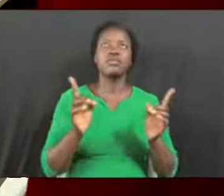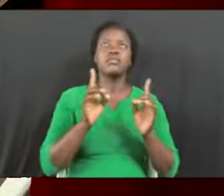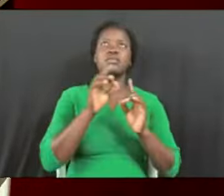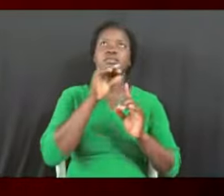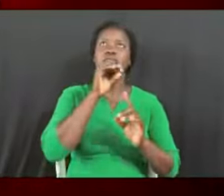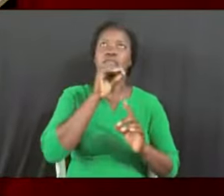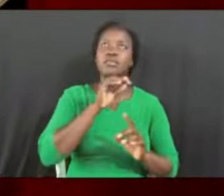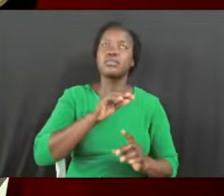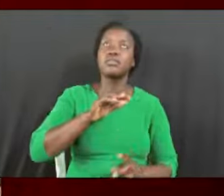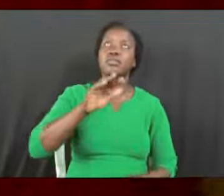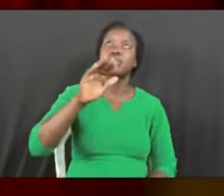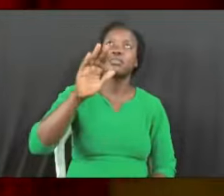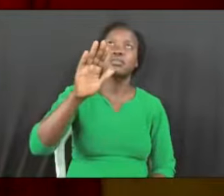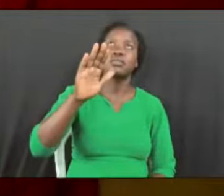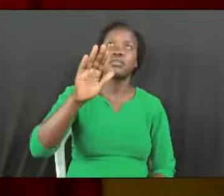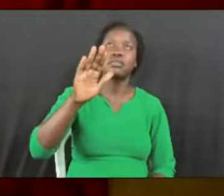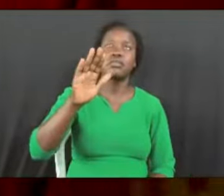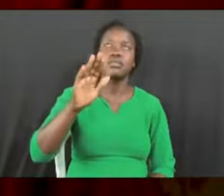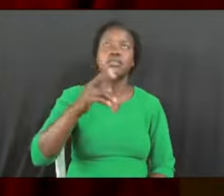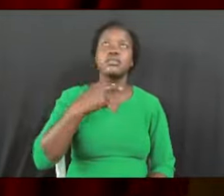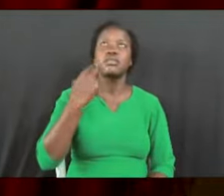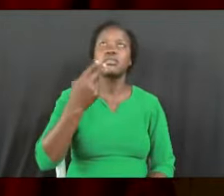us His Son,